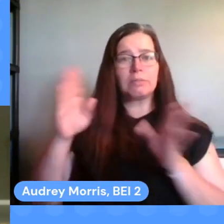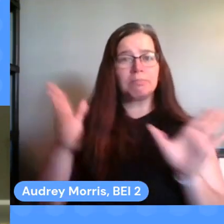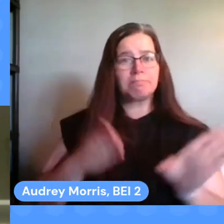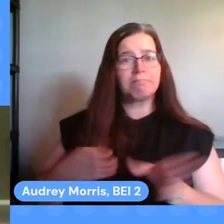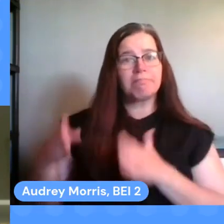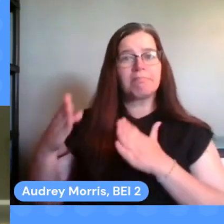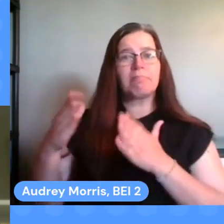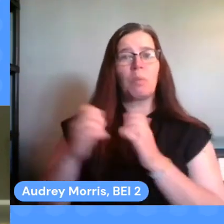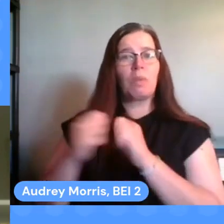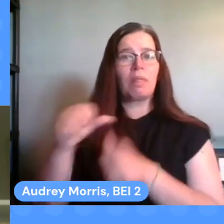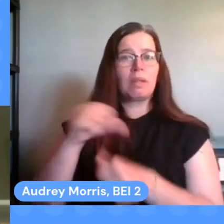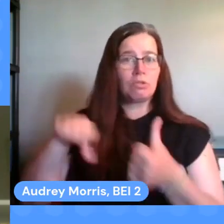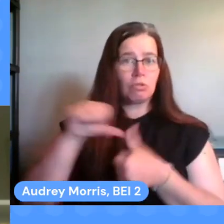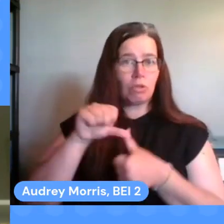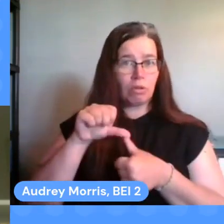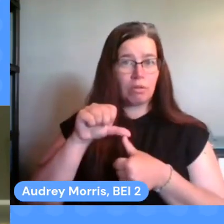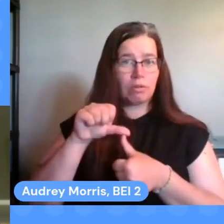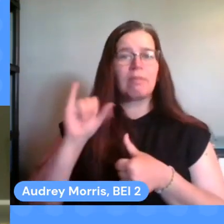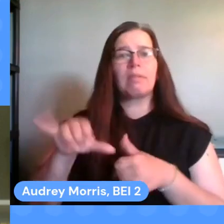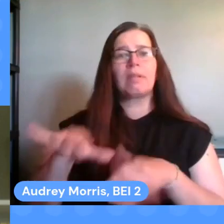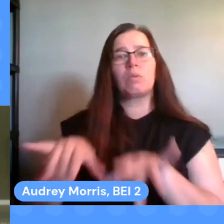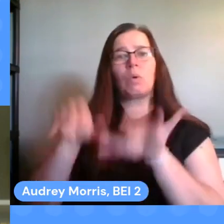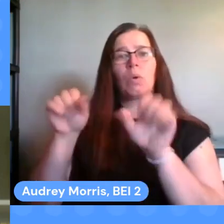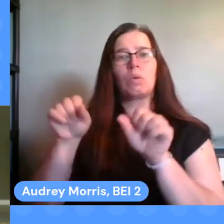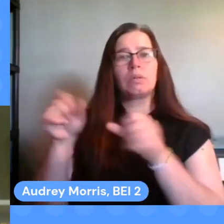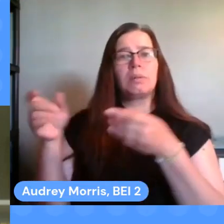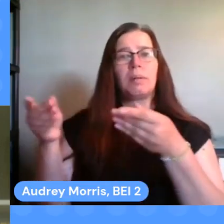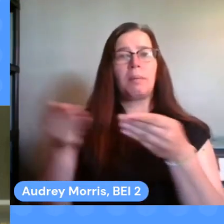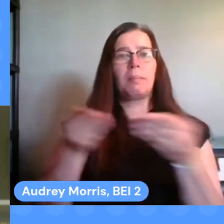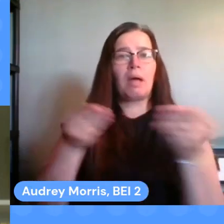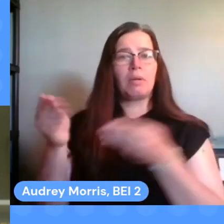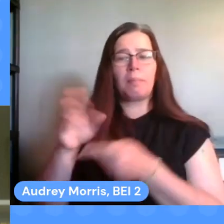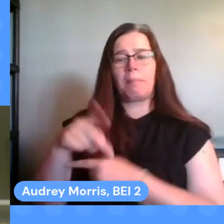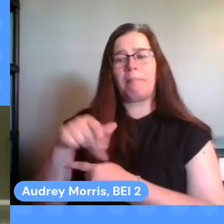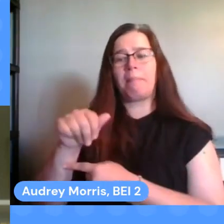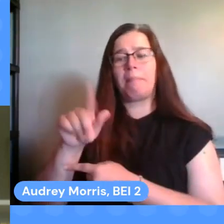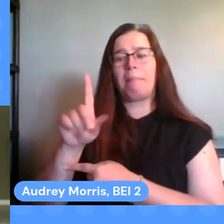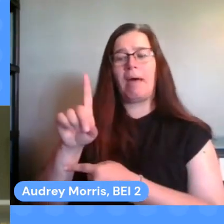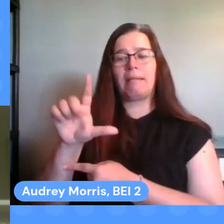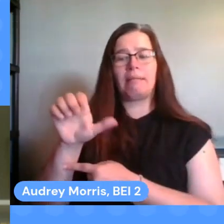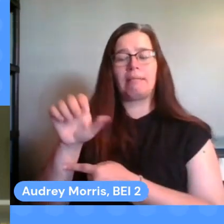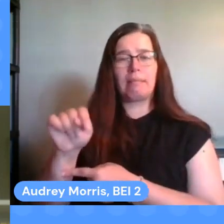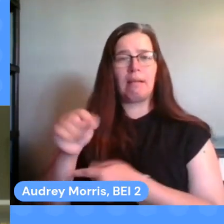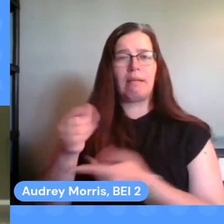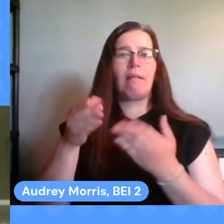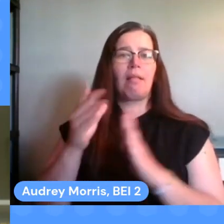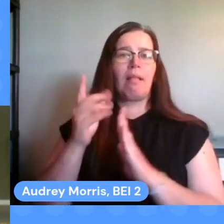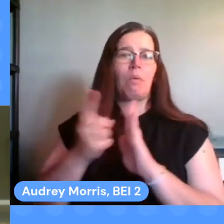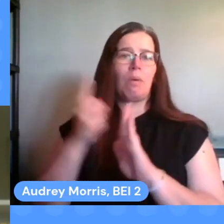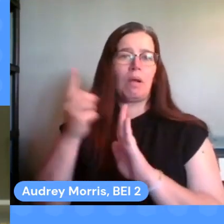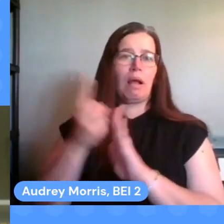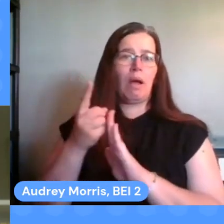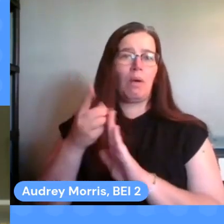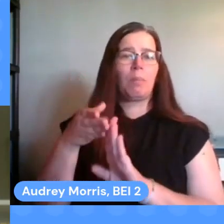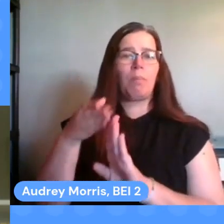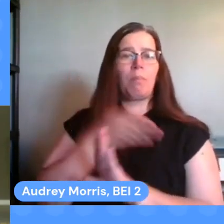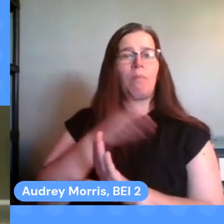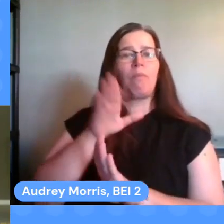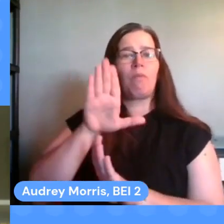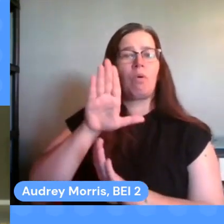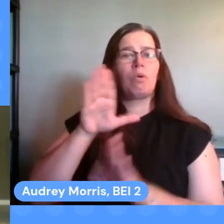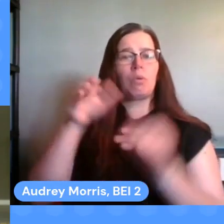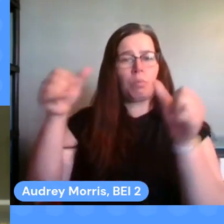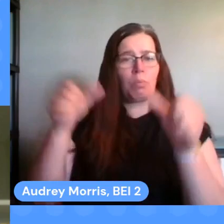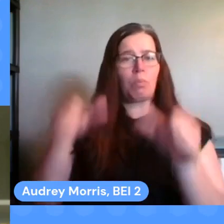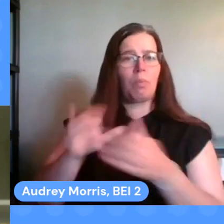each other. It is hosted in a moderated Padlet, so please allow 1 hour for your post to be approved and